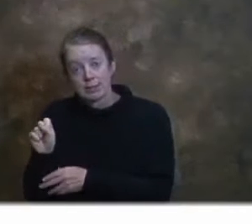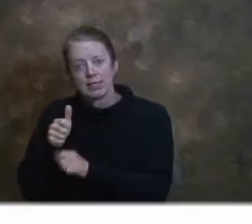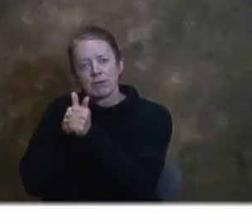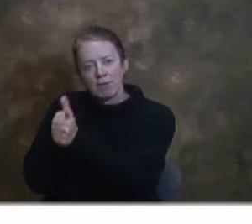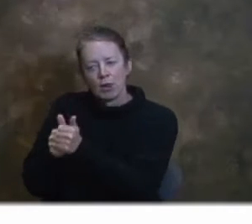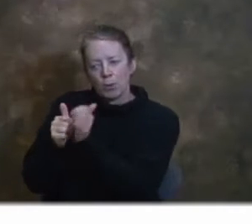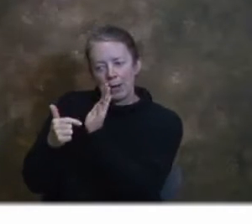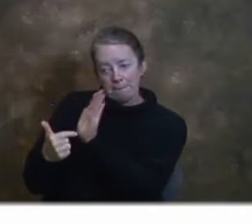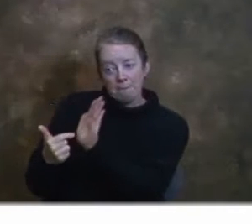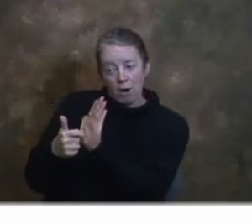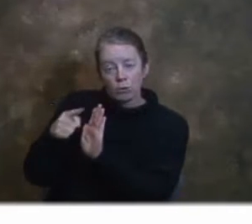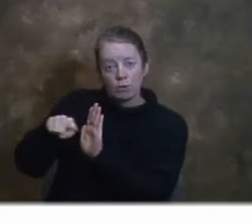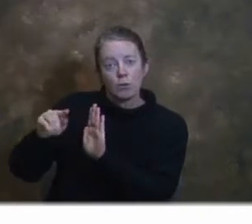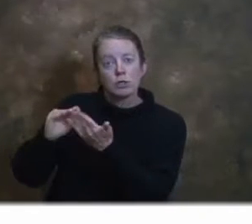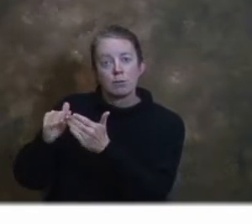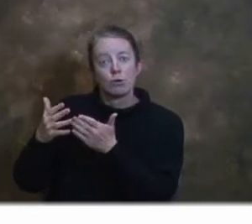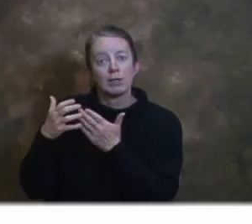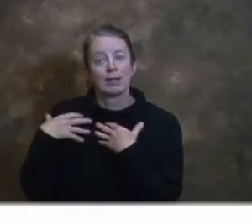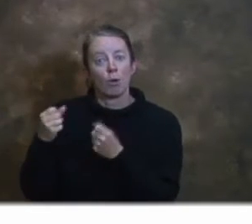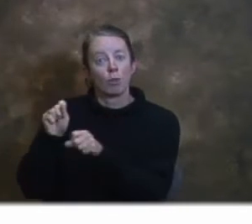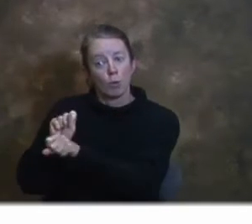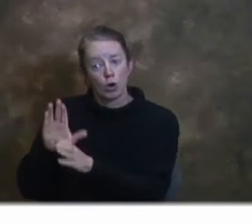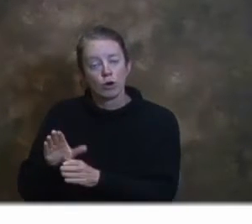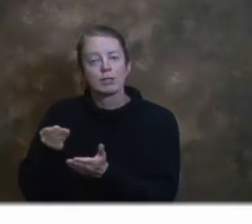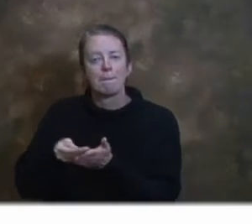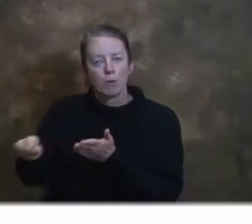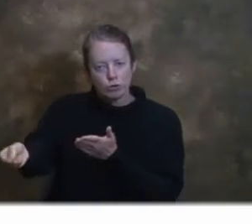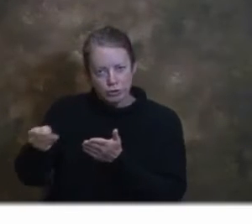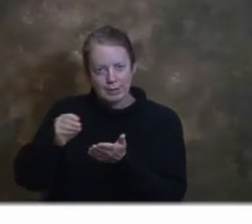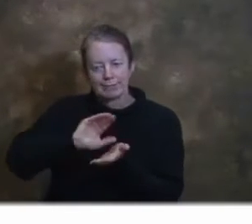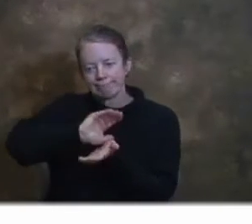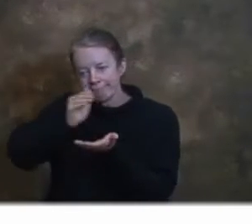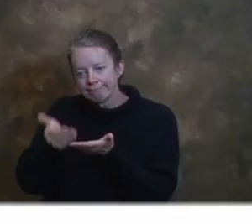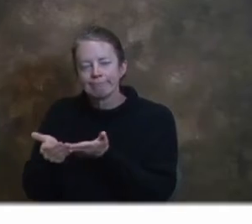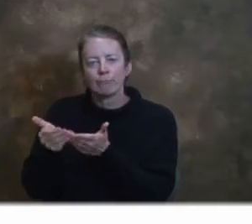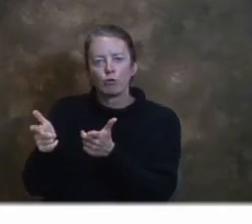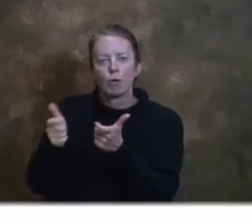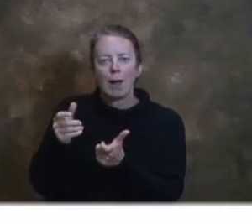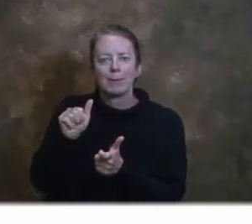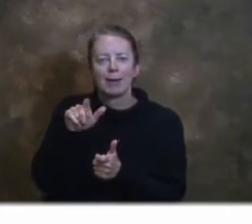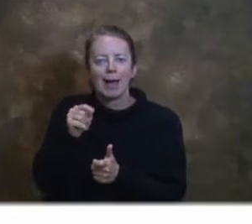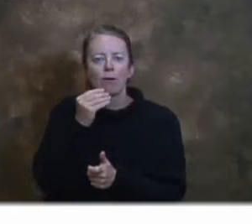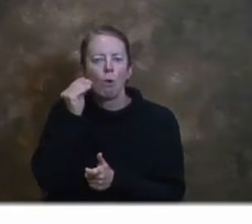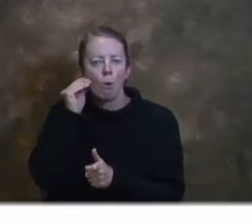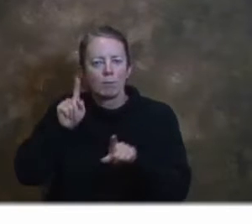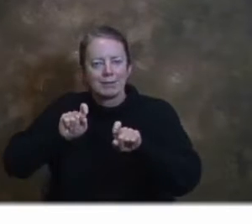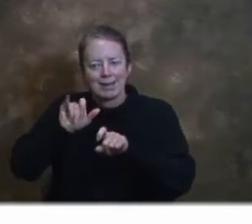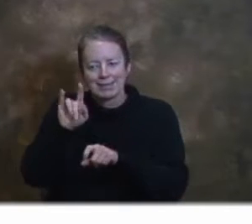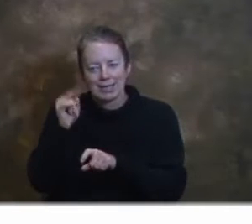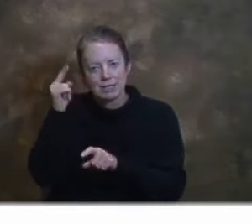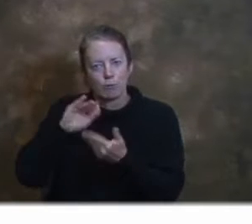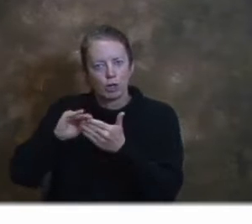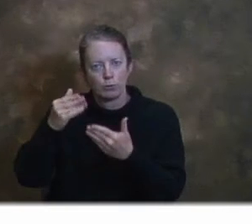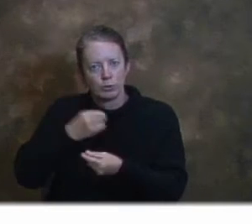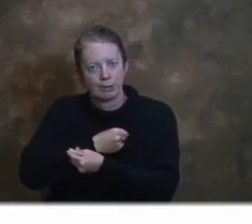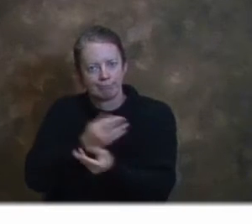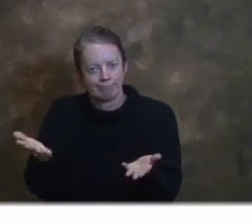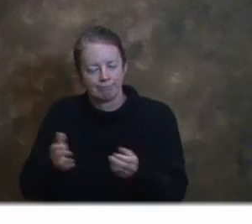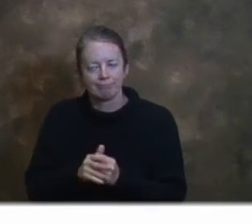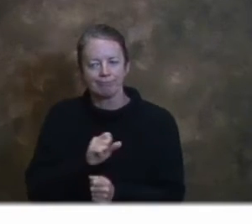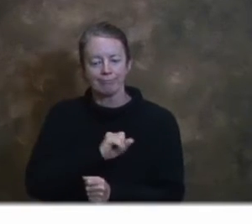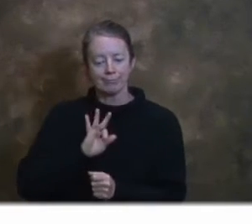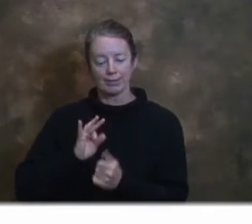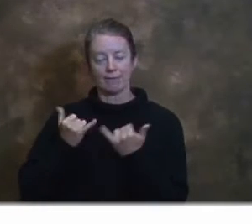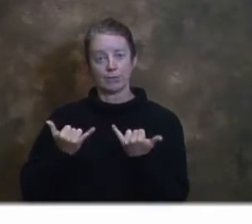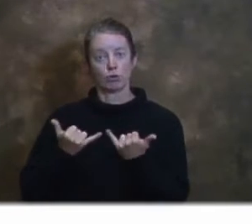community health workers and purchasing a supply of rapid at-home test kits for community distribution. Staff is currently working to